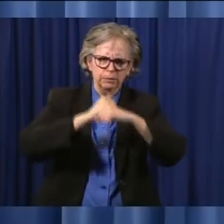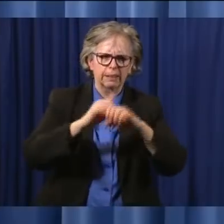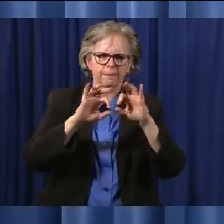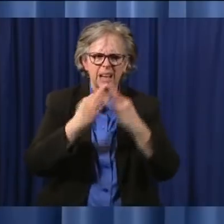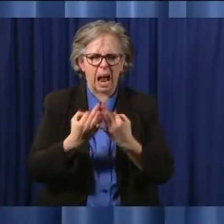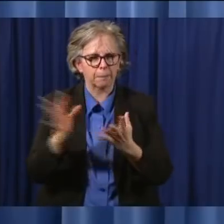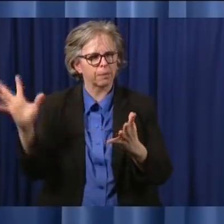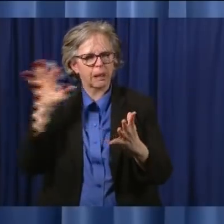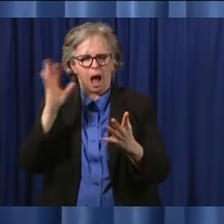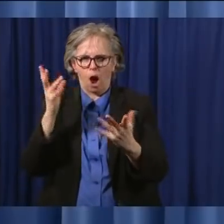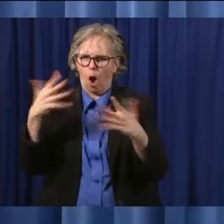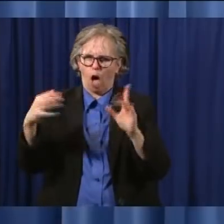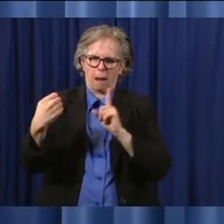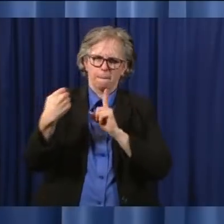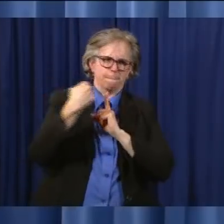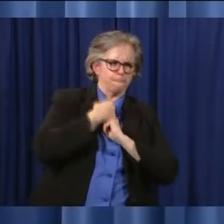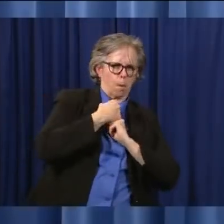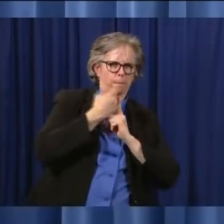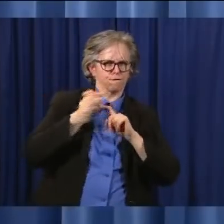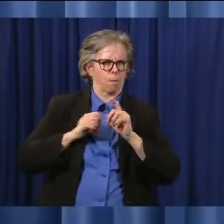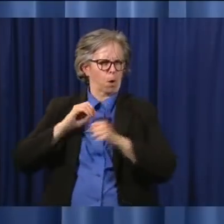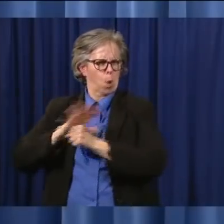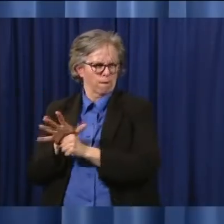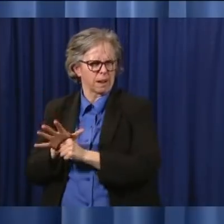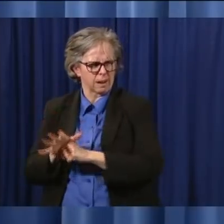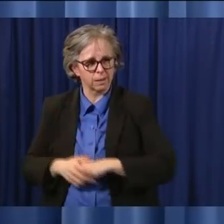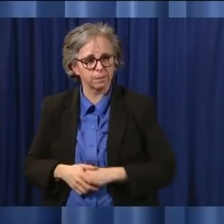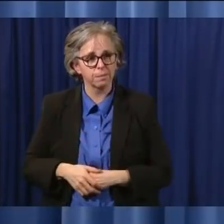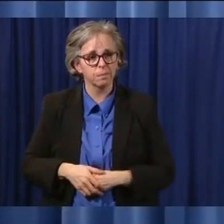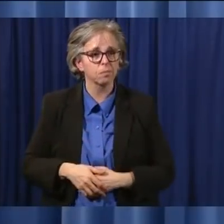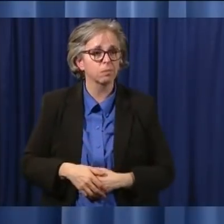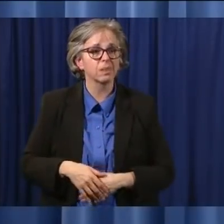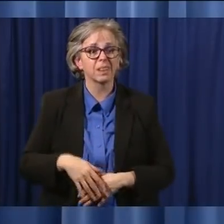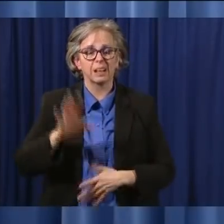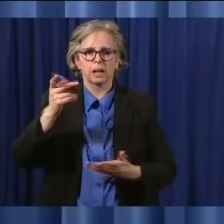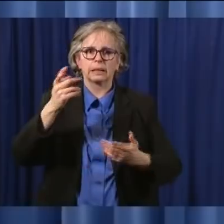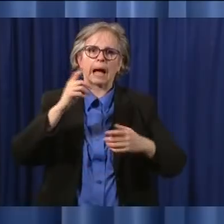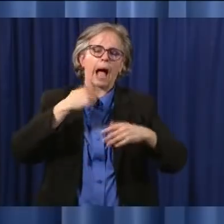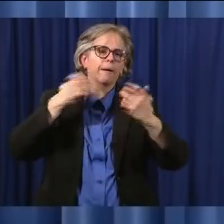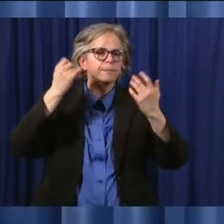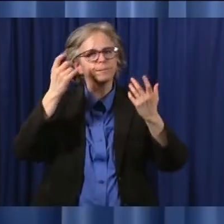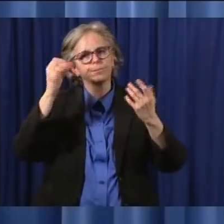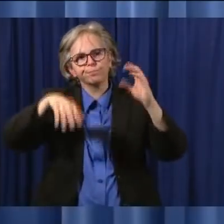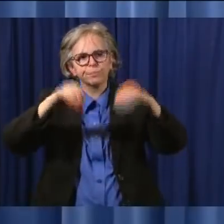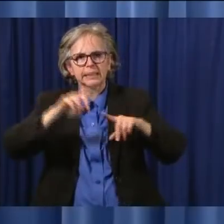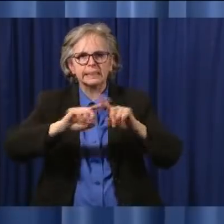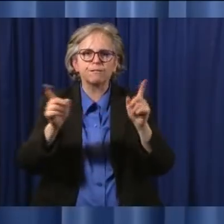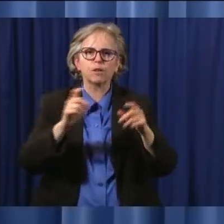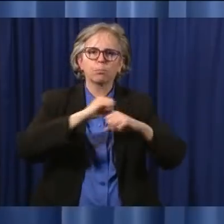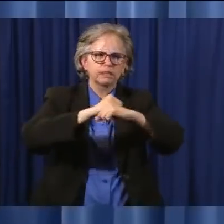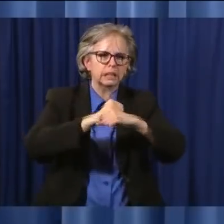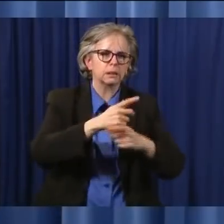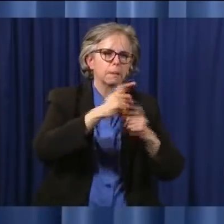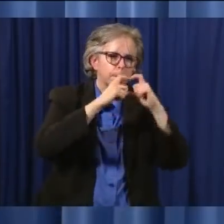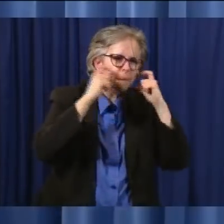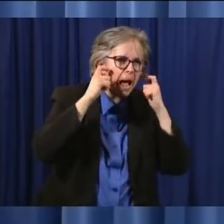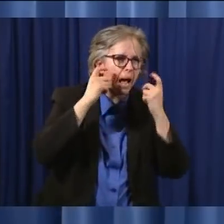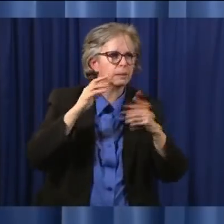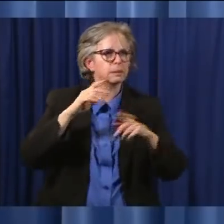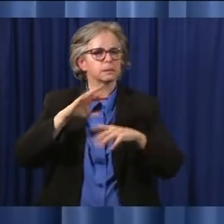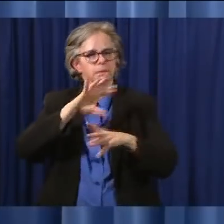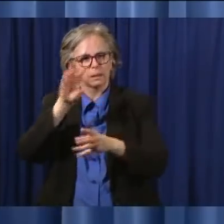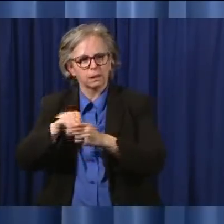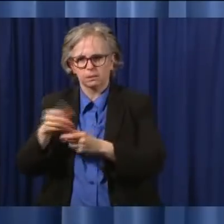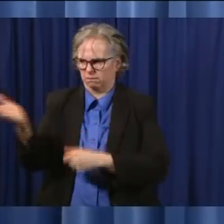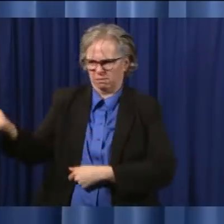They contain COVID-19 protection-related items, face coverings, hand sanitizers, and soap. This is what they're going